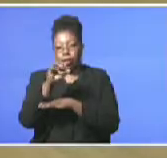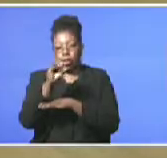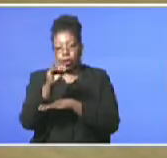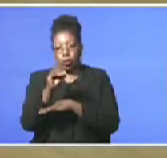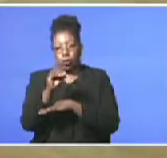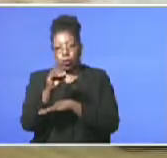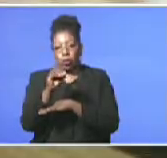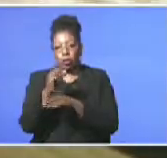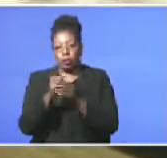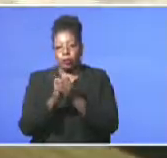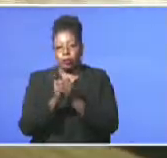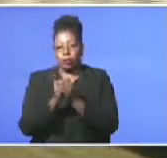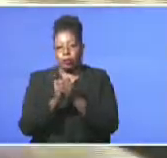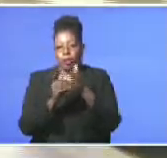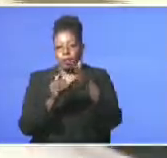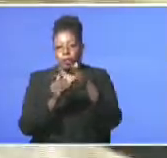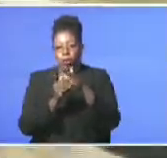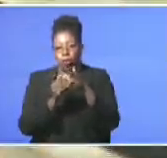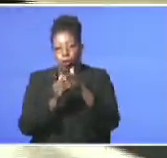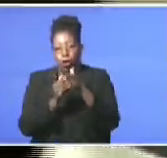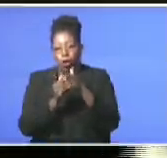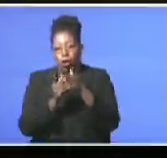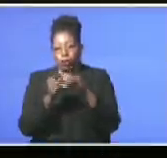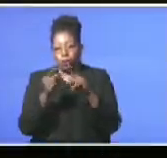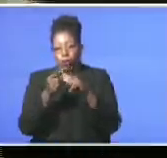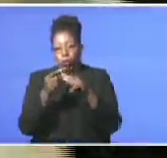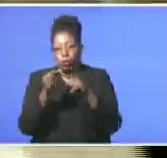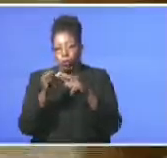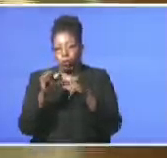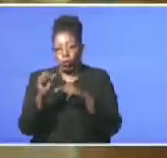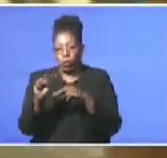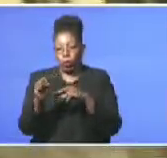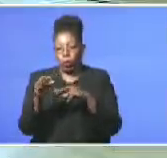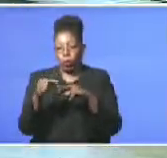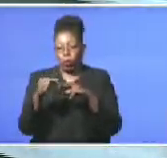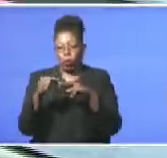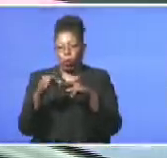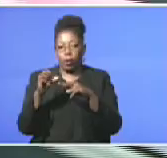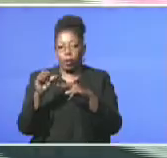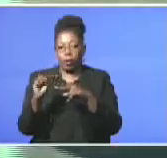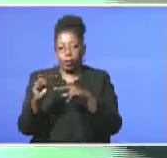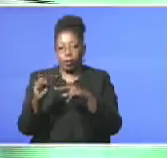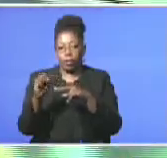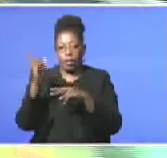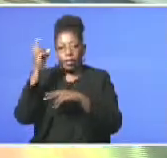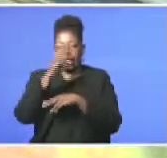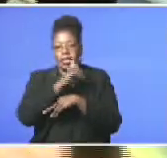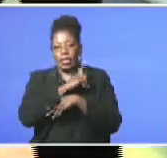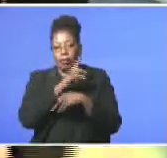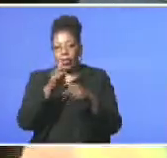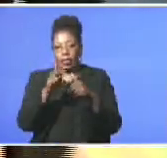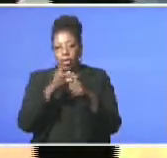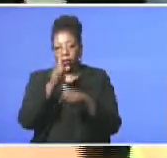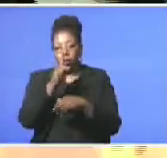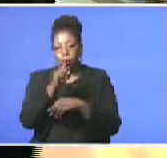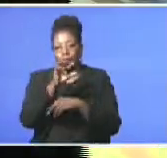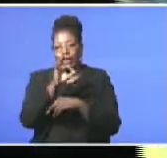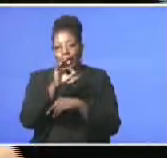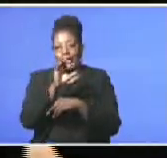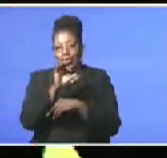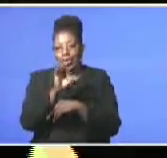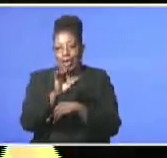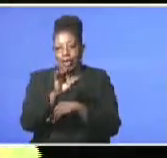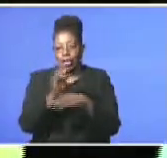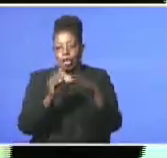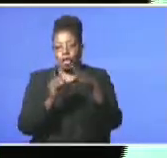David Slatter took home the top spot with 3,994 pins and a 200 average. Lee Davis in second, a 198 average. Also